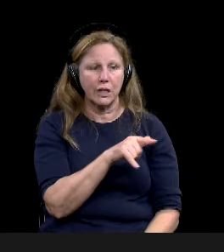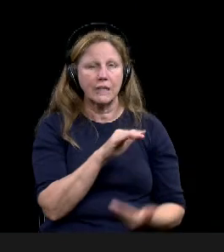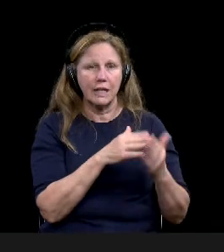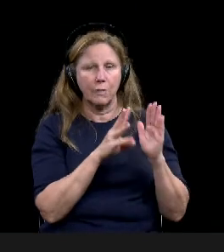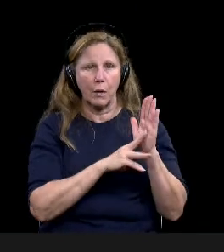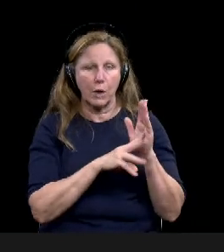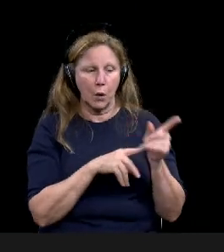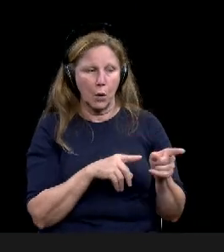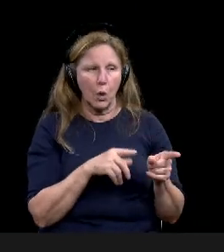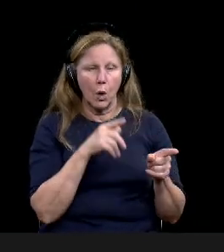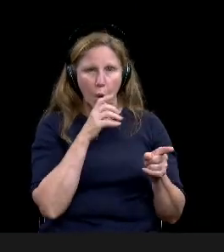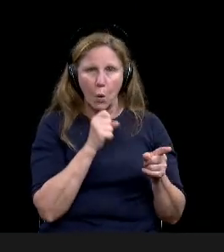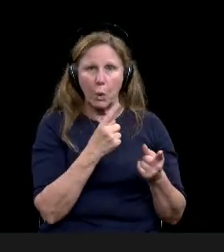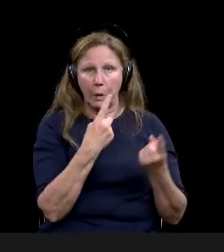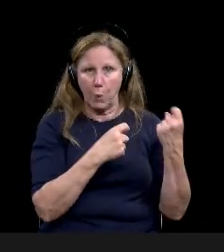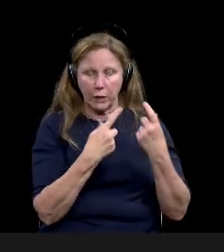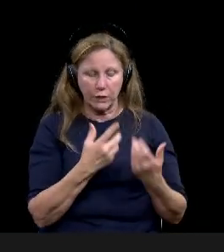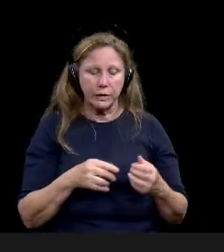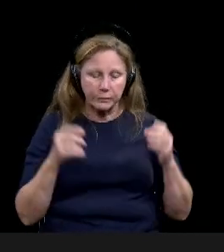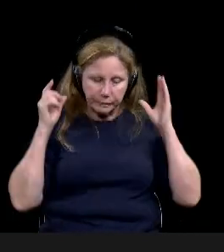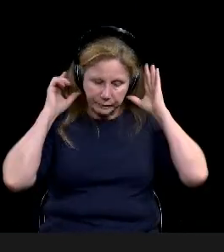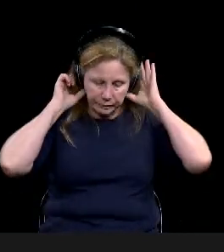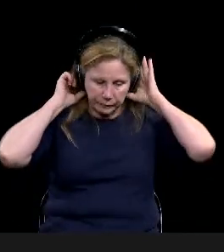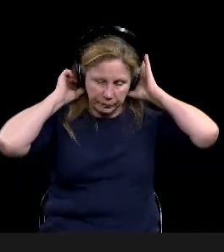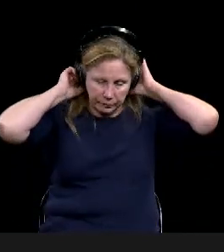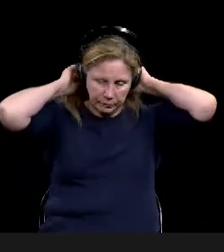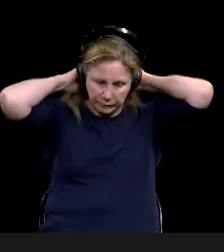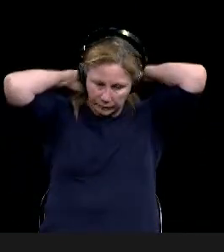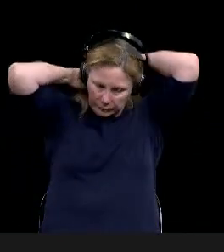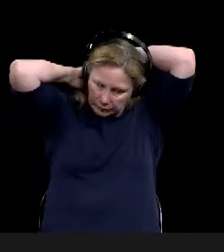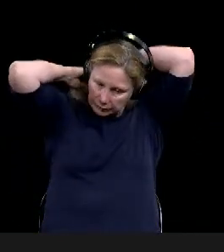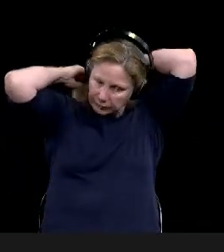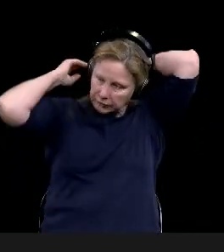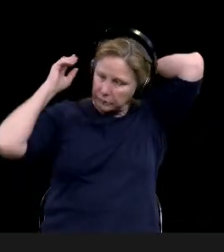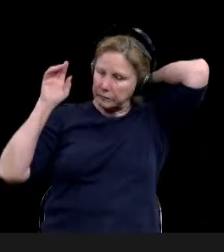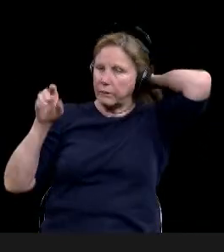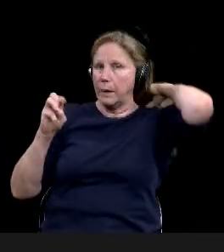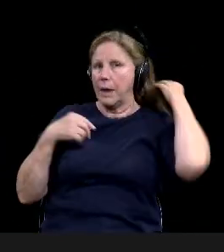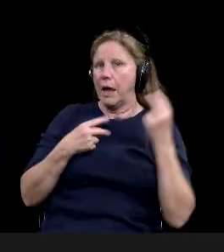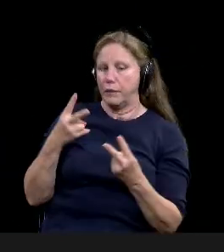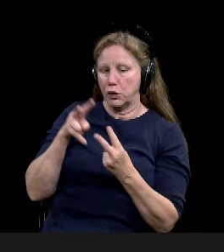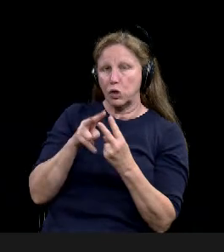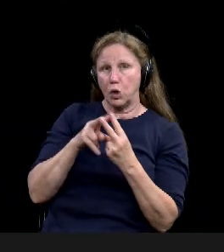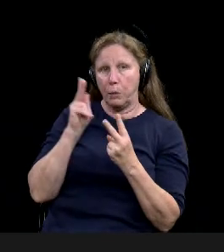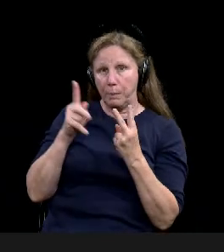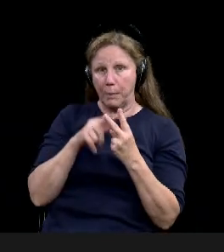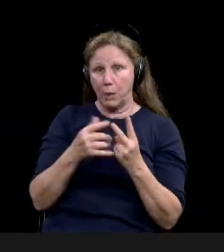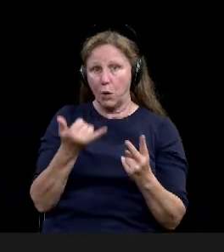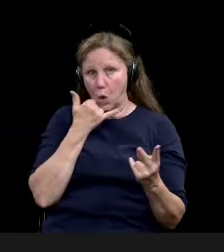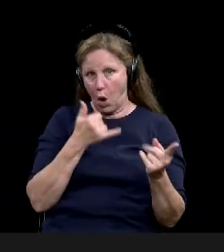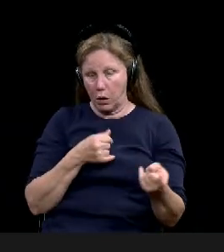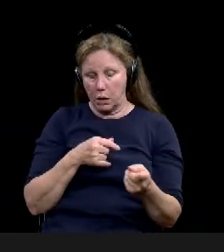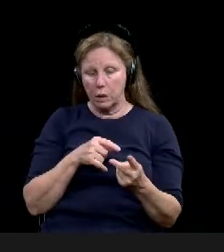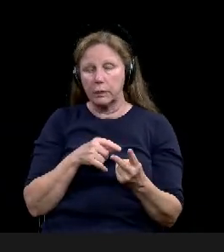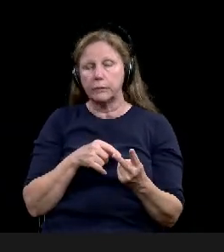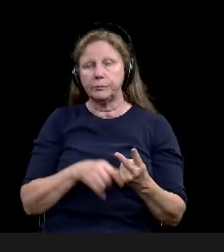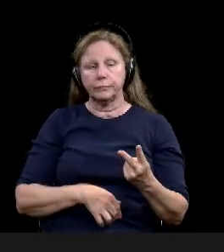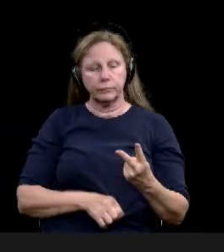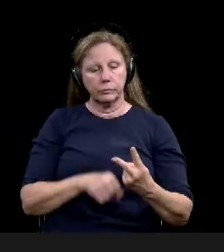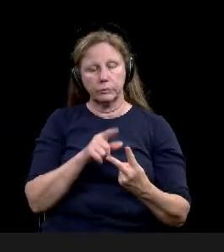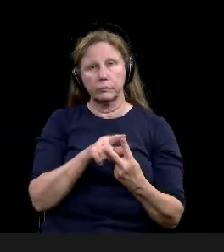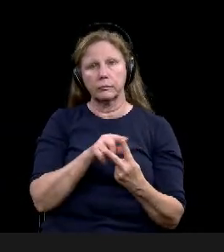call today. We have Rhiannon Sager with the Waco Tribune Herald and Robin Geske with KWTX News